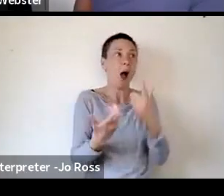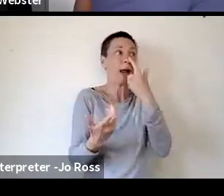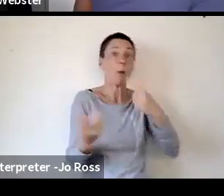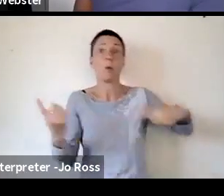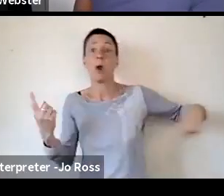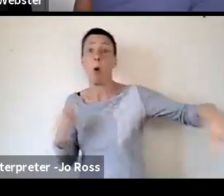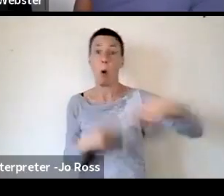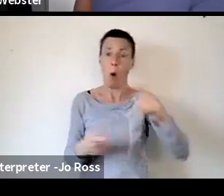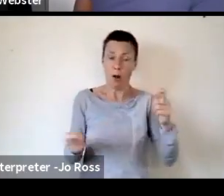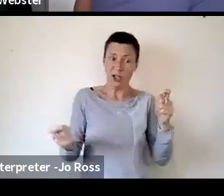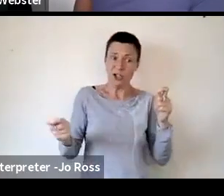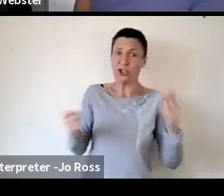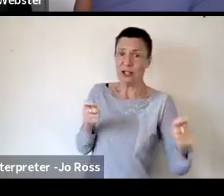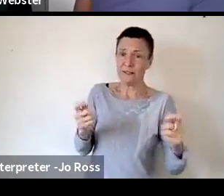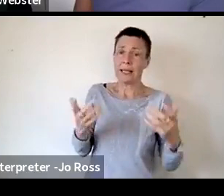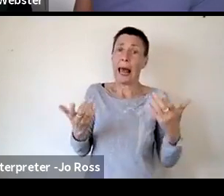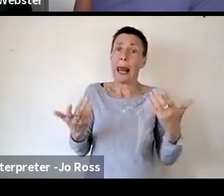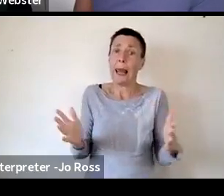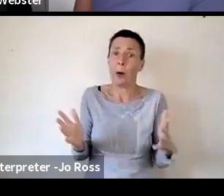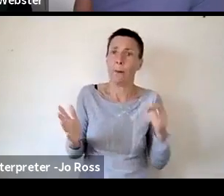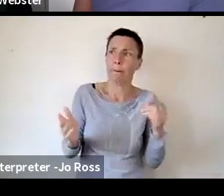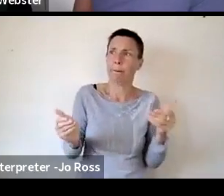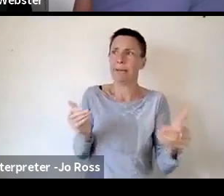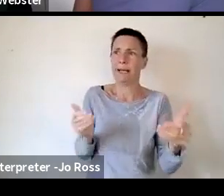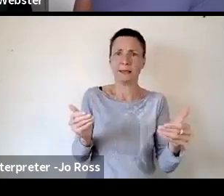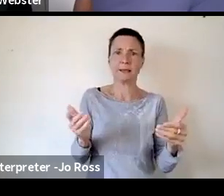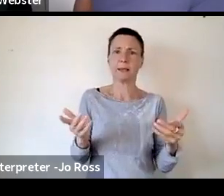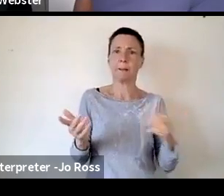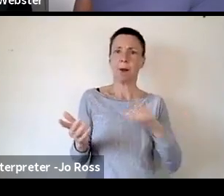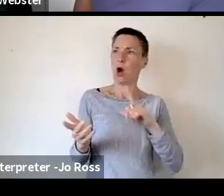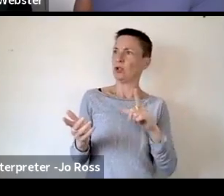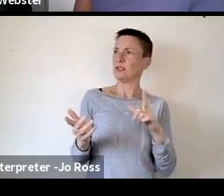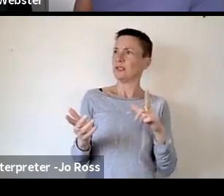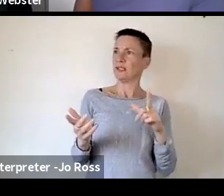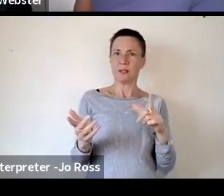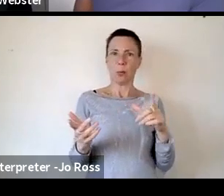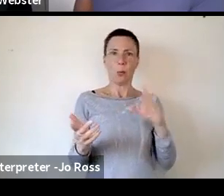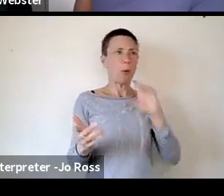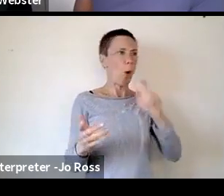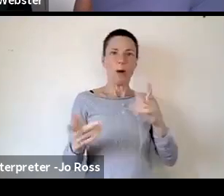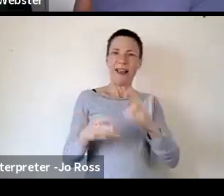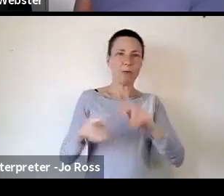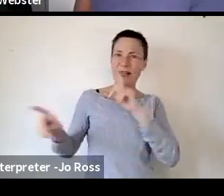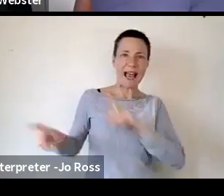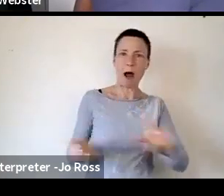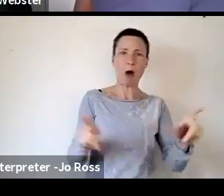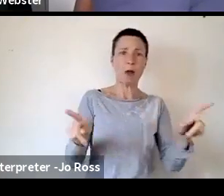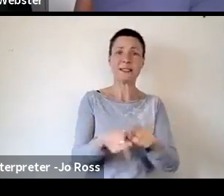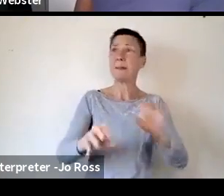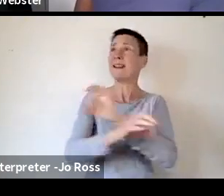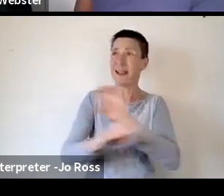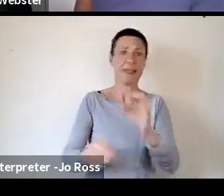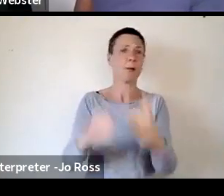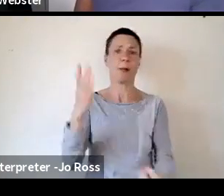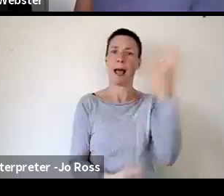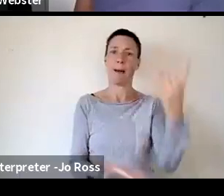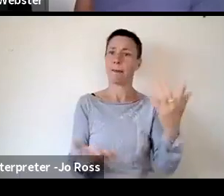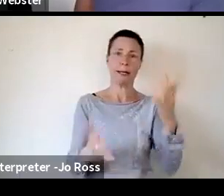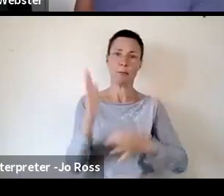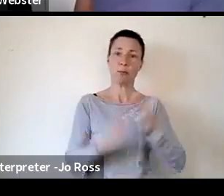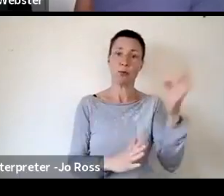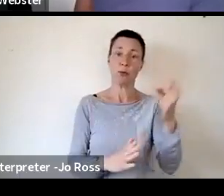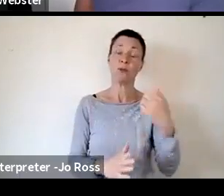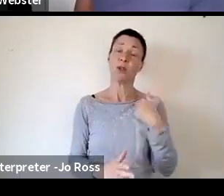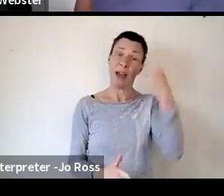bit to sort of, we're not going to get anywhere by doing that, and then nothing changes and everybody just carries on the way they are. So yeah, there is, I